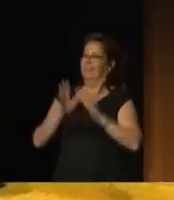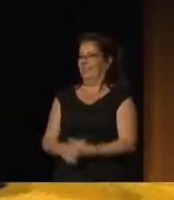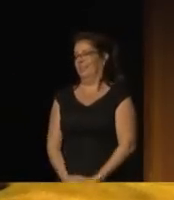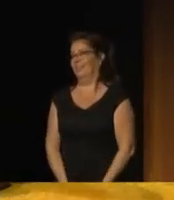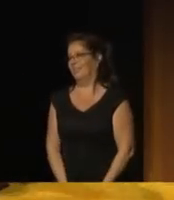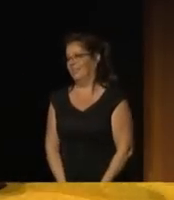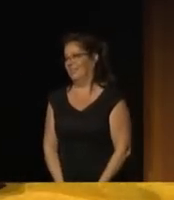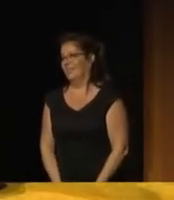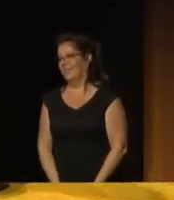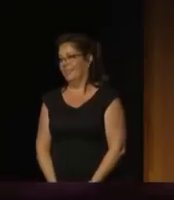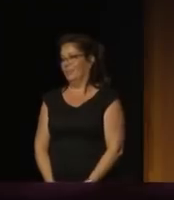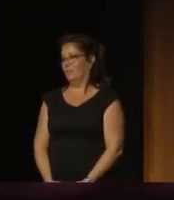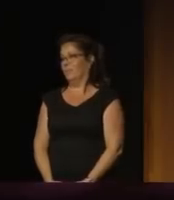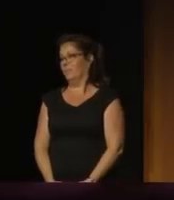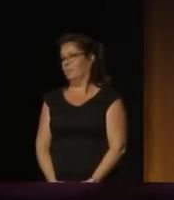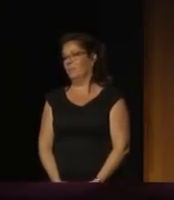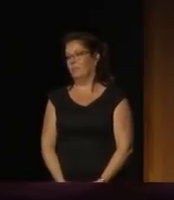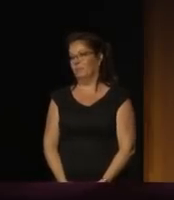Right?